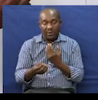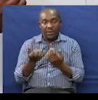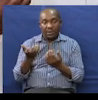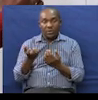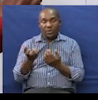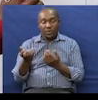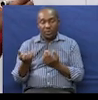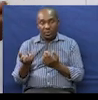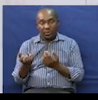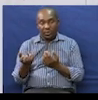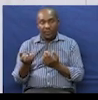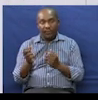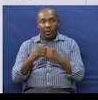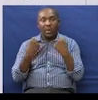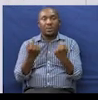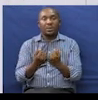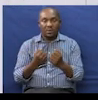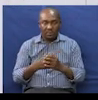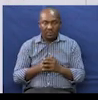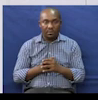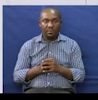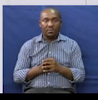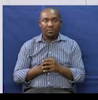social organization.